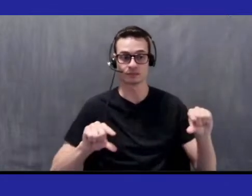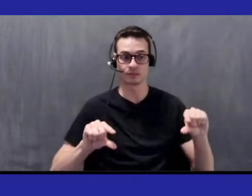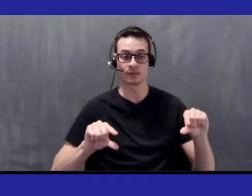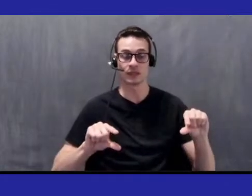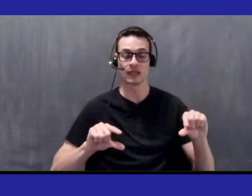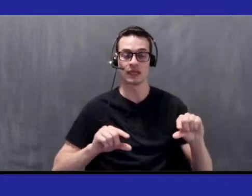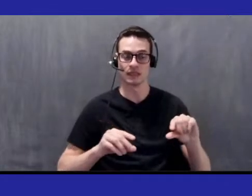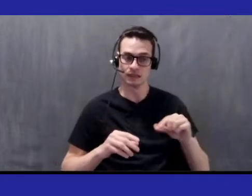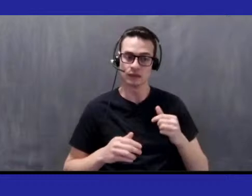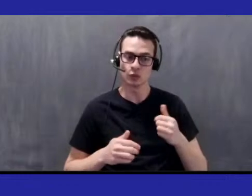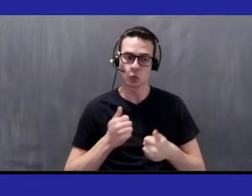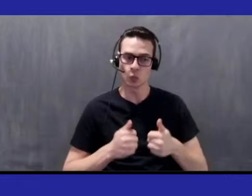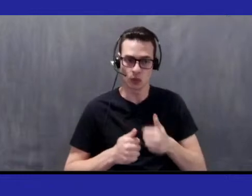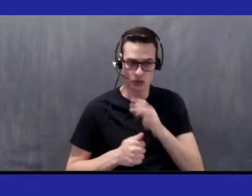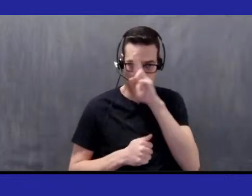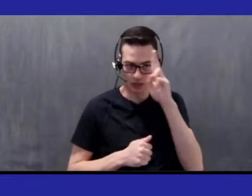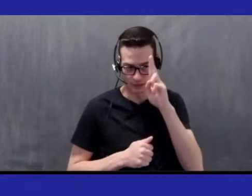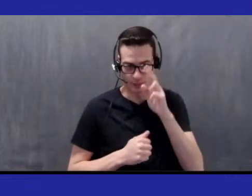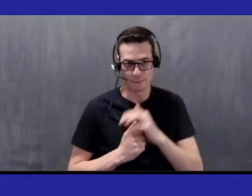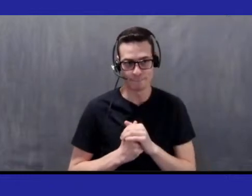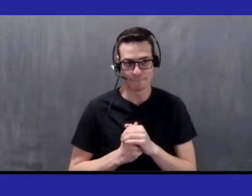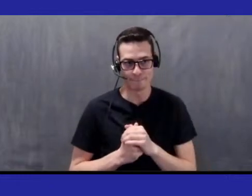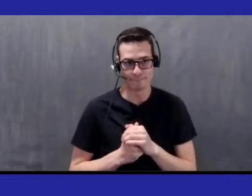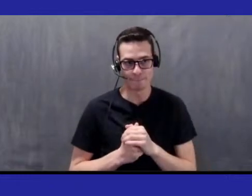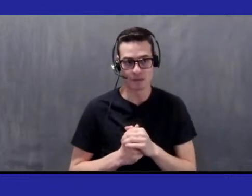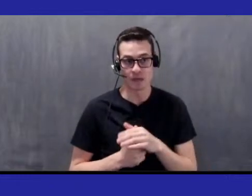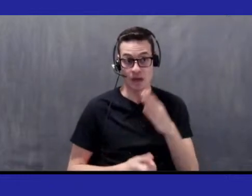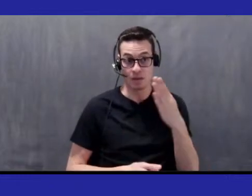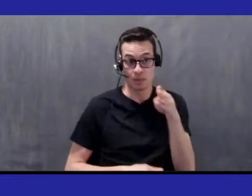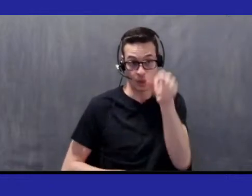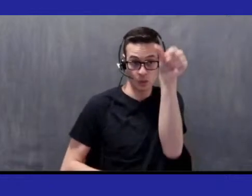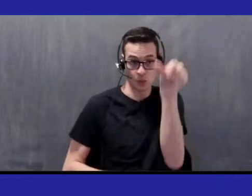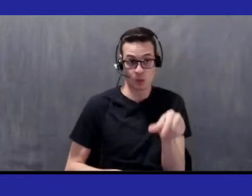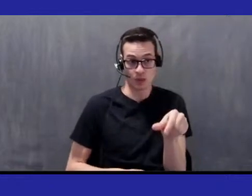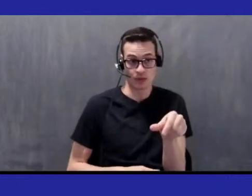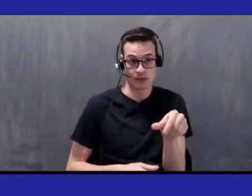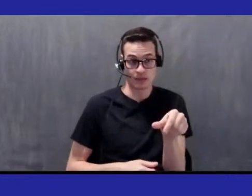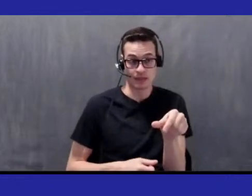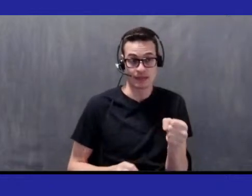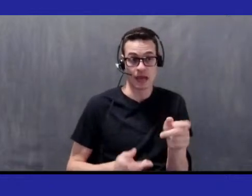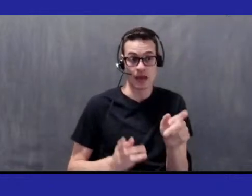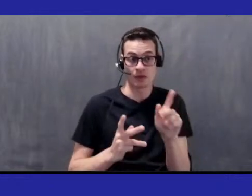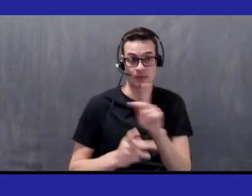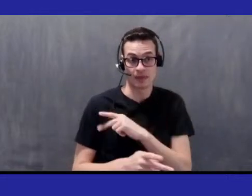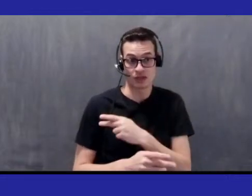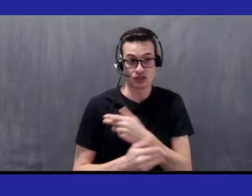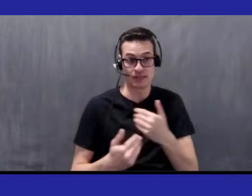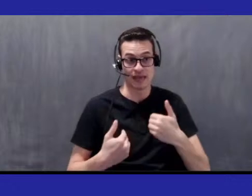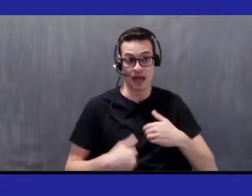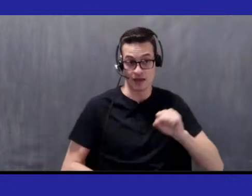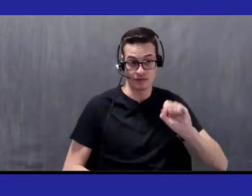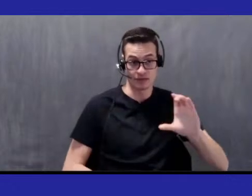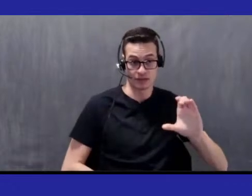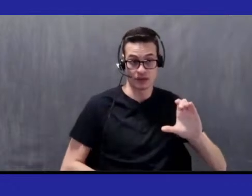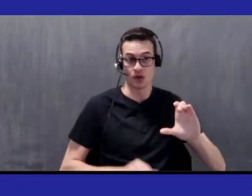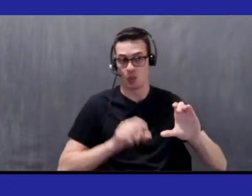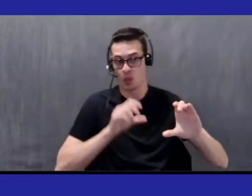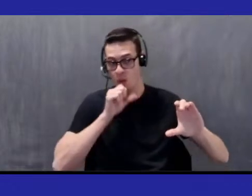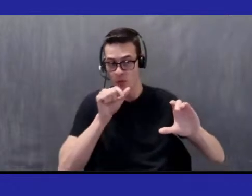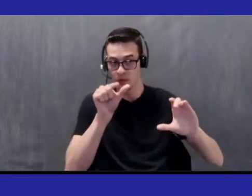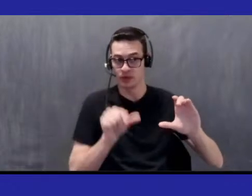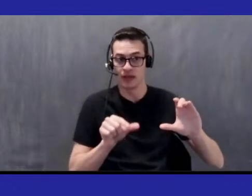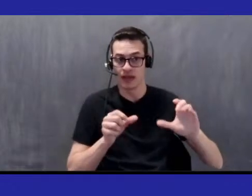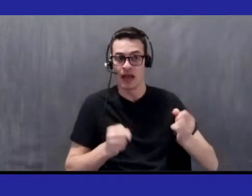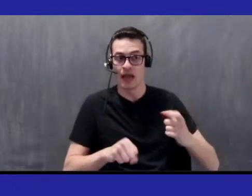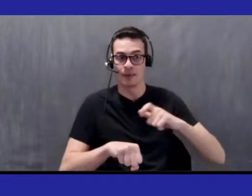facilities. The blue column is number of patients with sickle cell attributed to that facility, and the orange column is total sickle